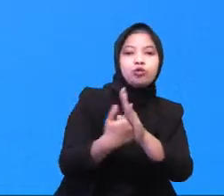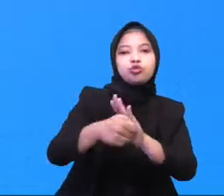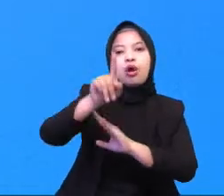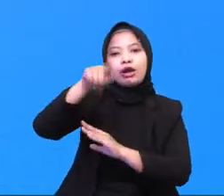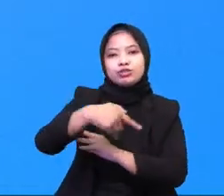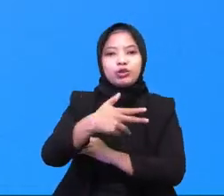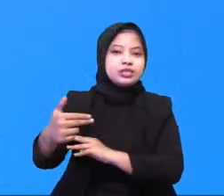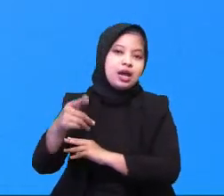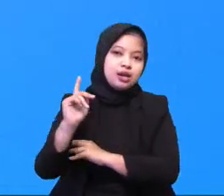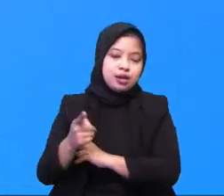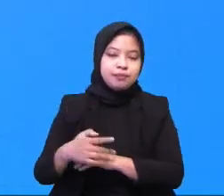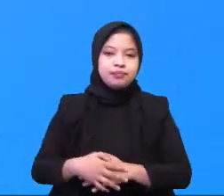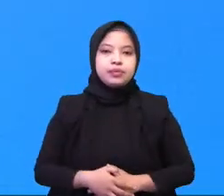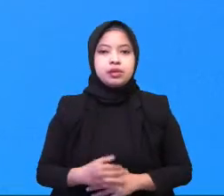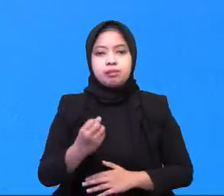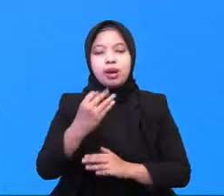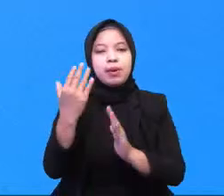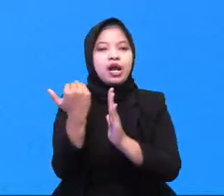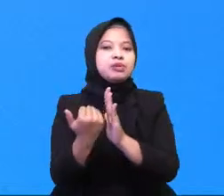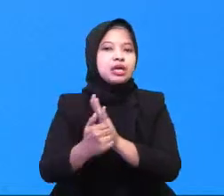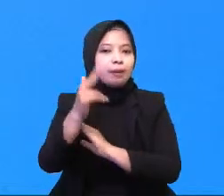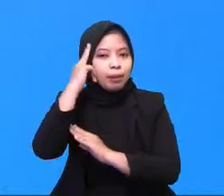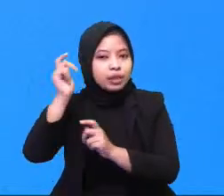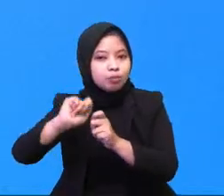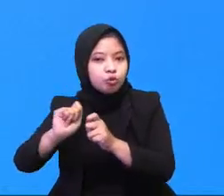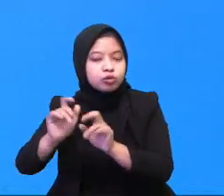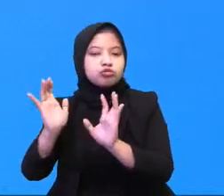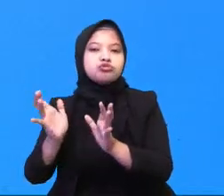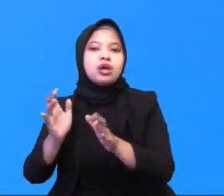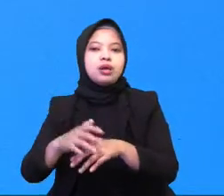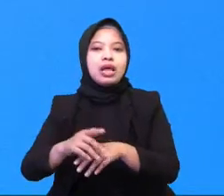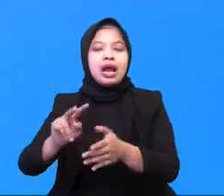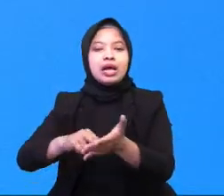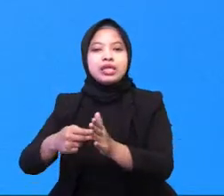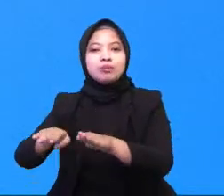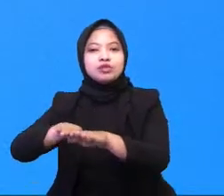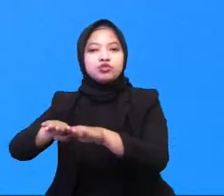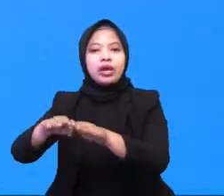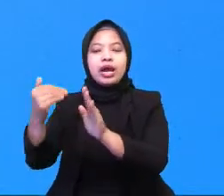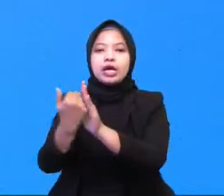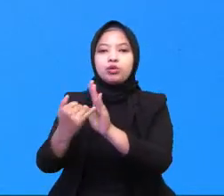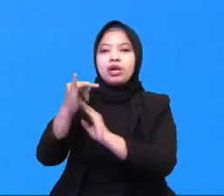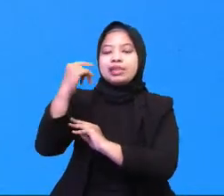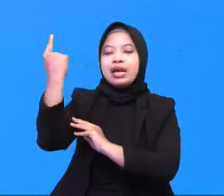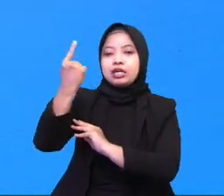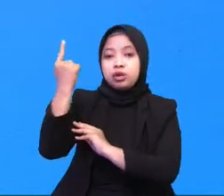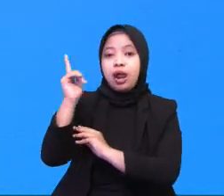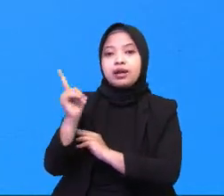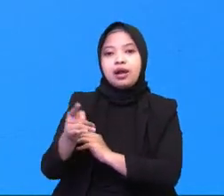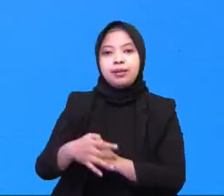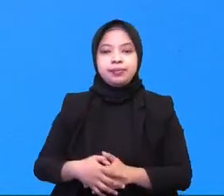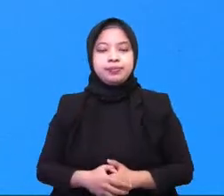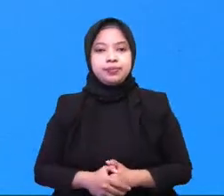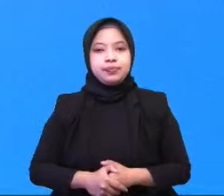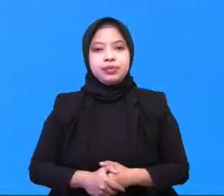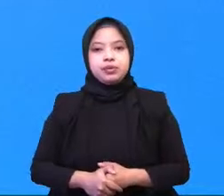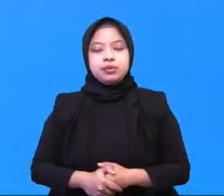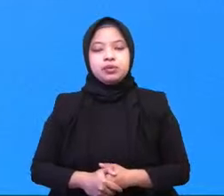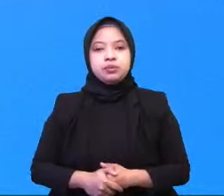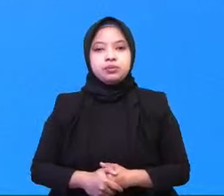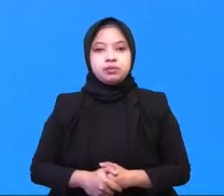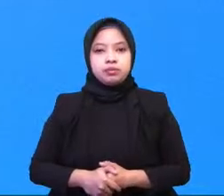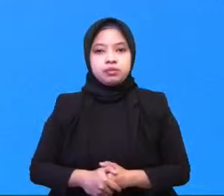various policy adjustment, especially related to the international arrival policy. And this